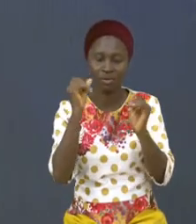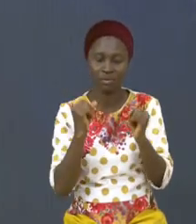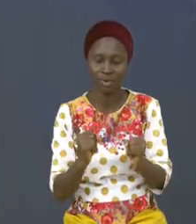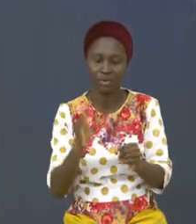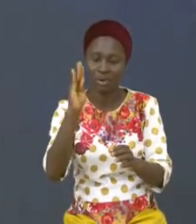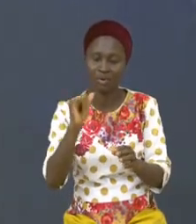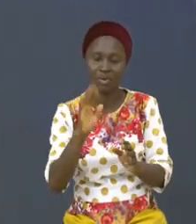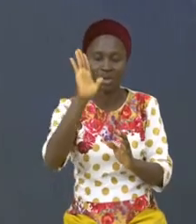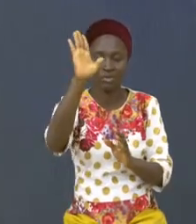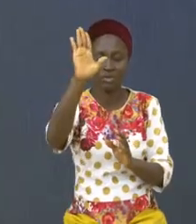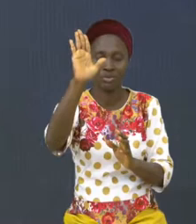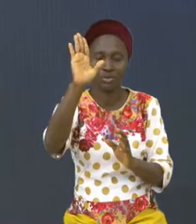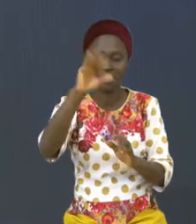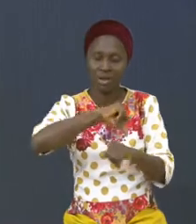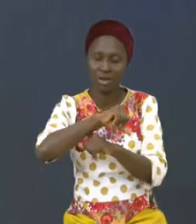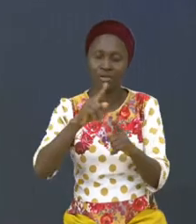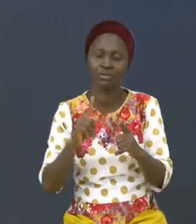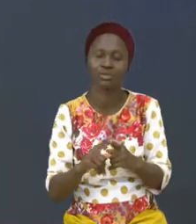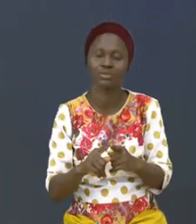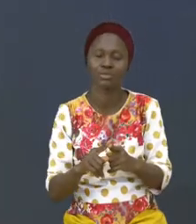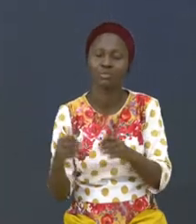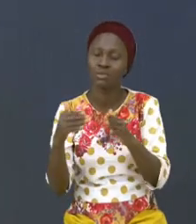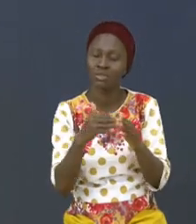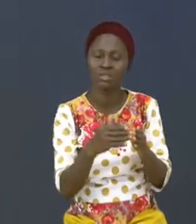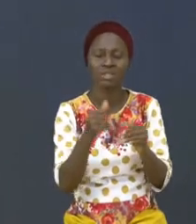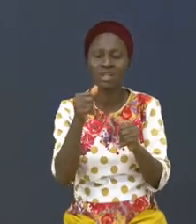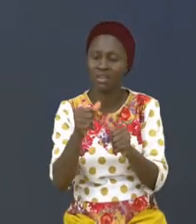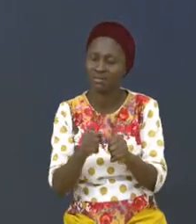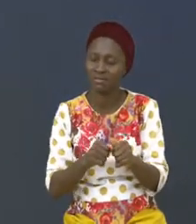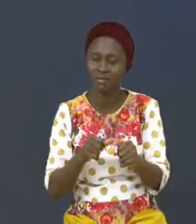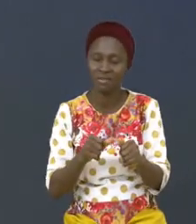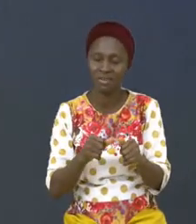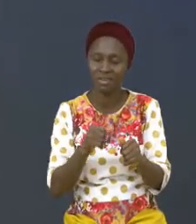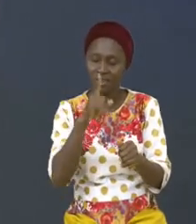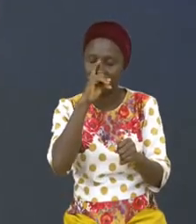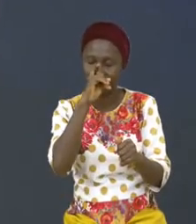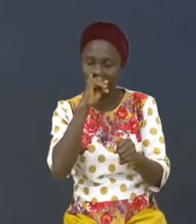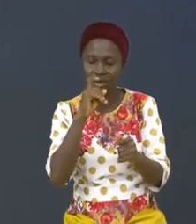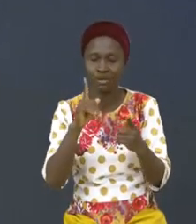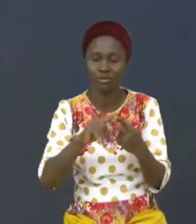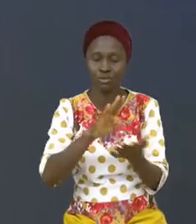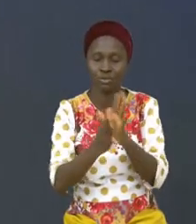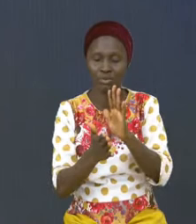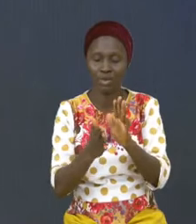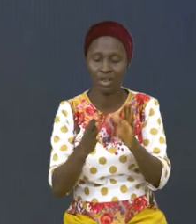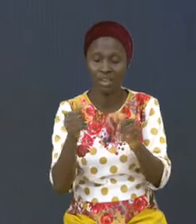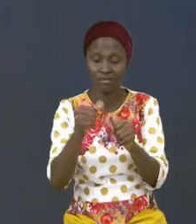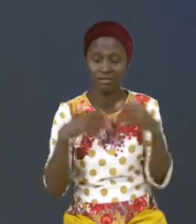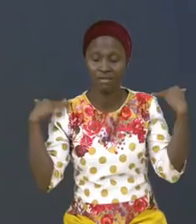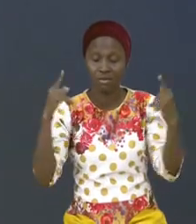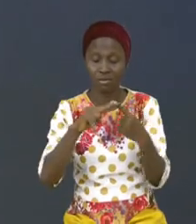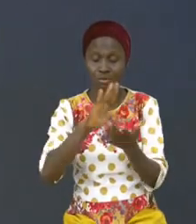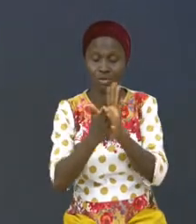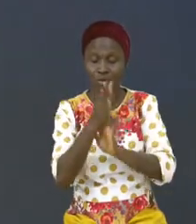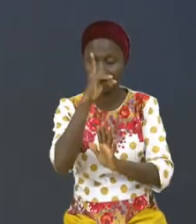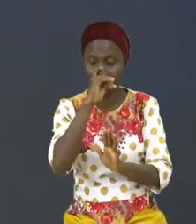knowledge to lead every election to become an eagle and to